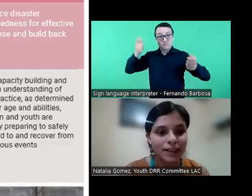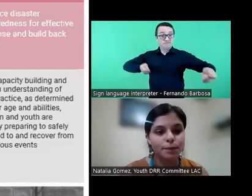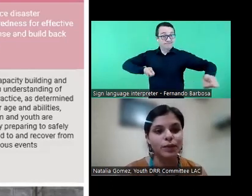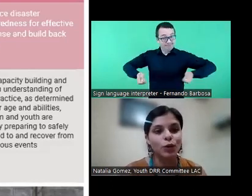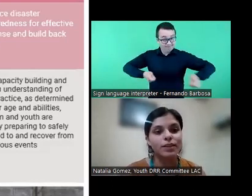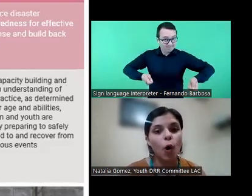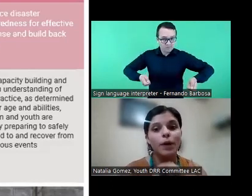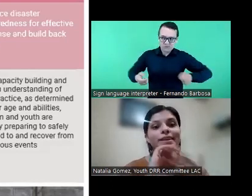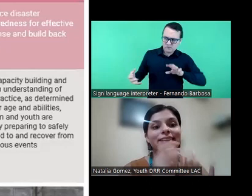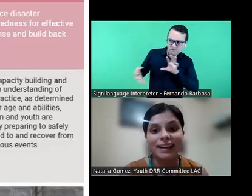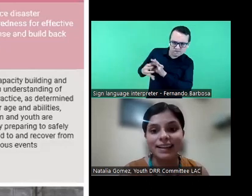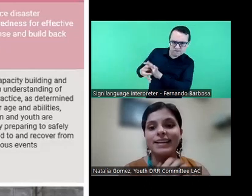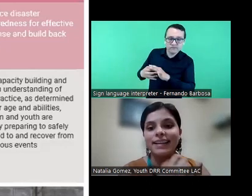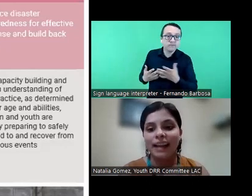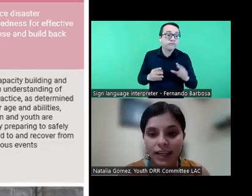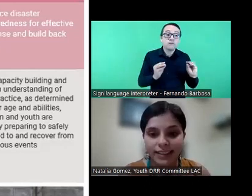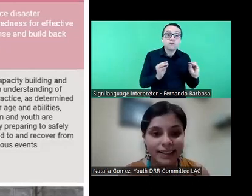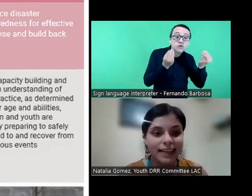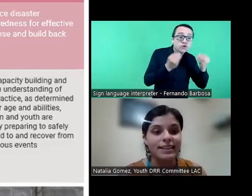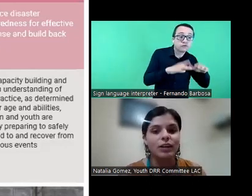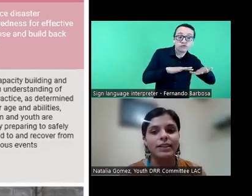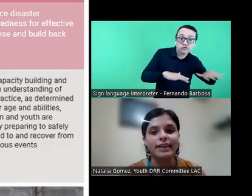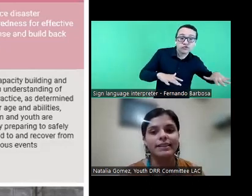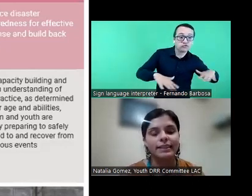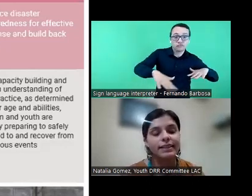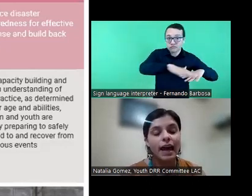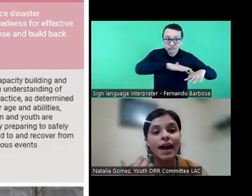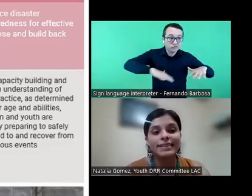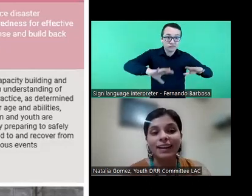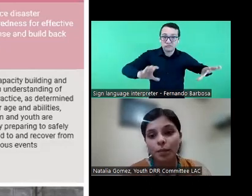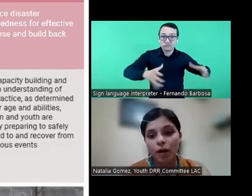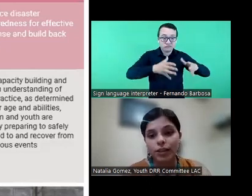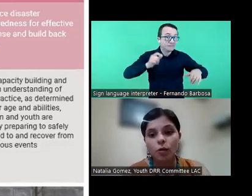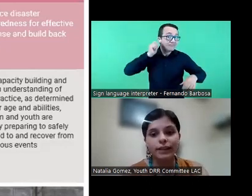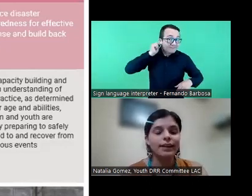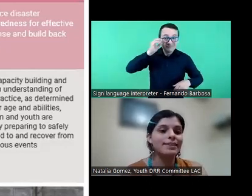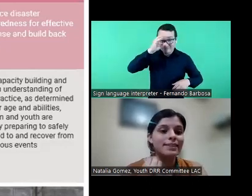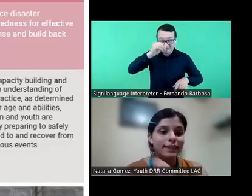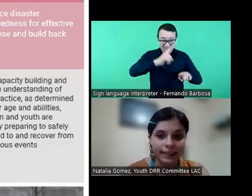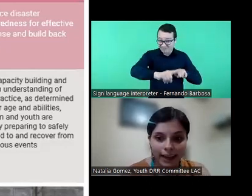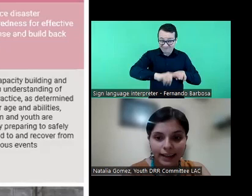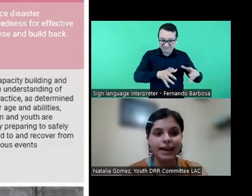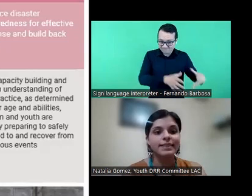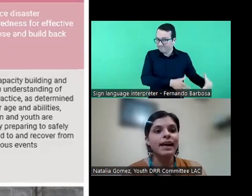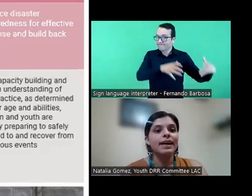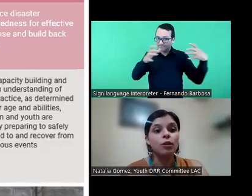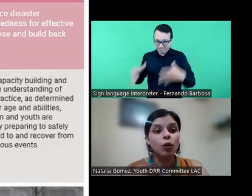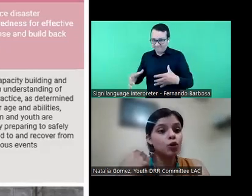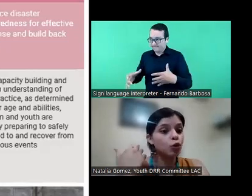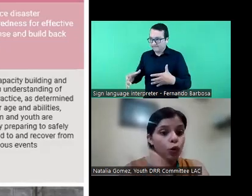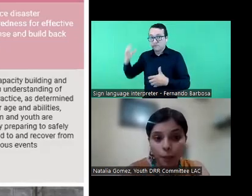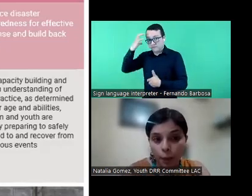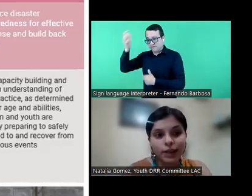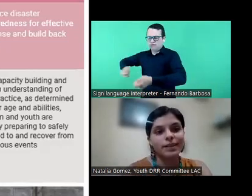very important that voices and insights of youth, of children, and adolescents are taken into account